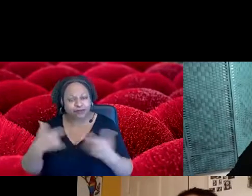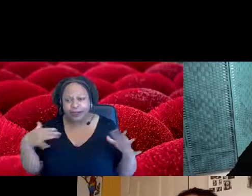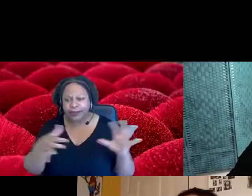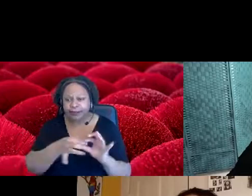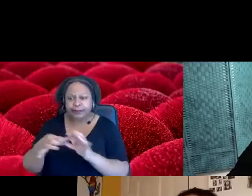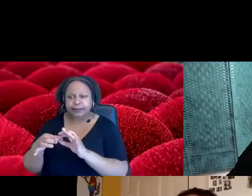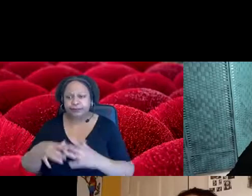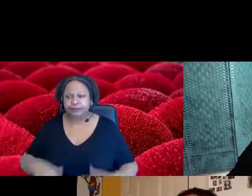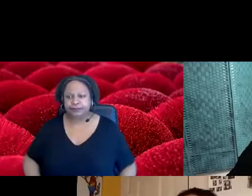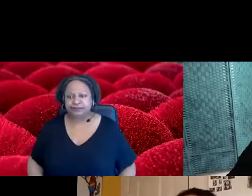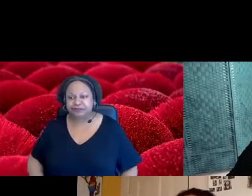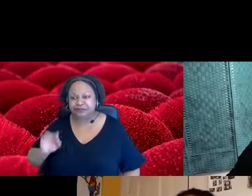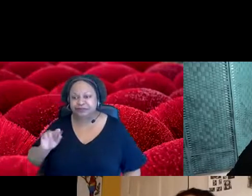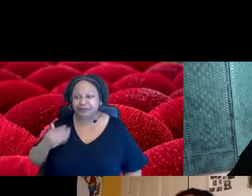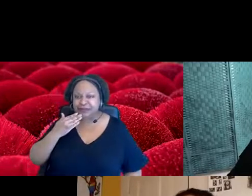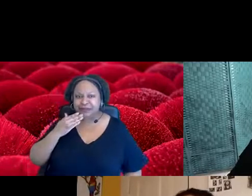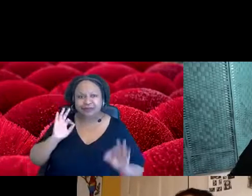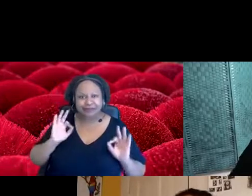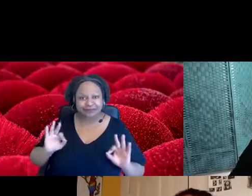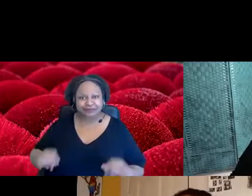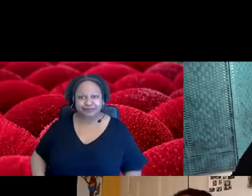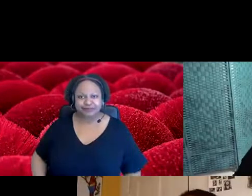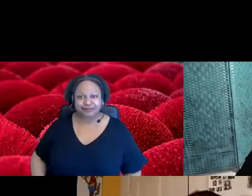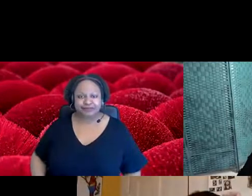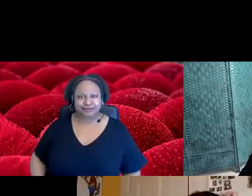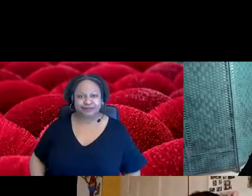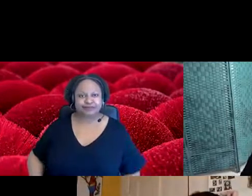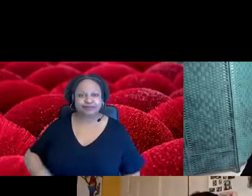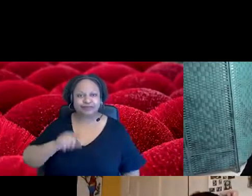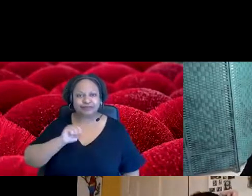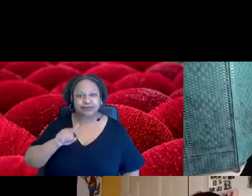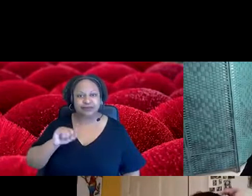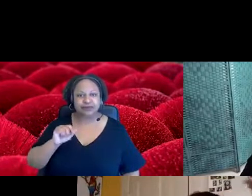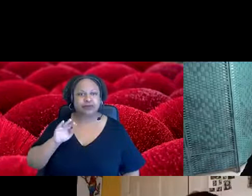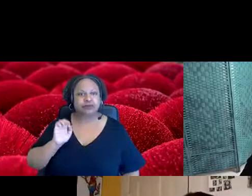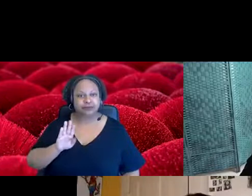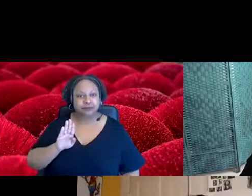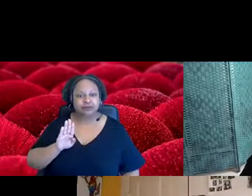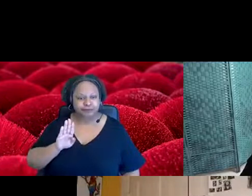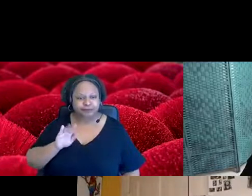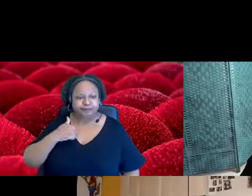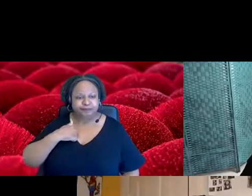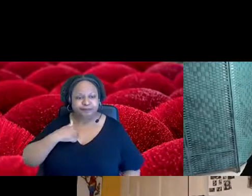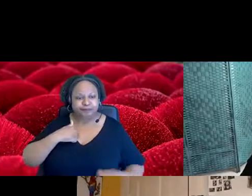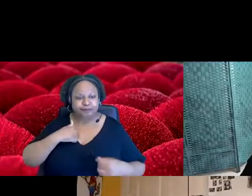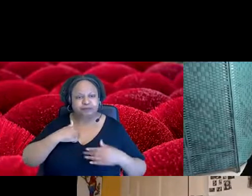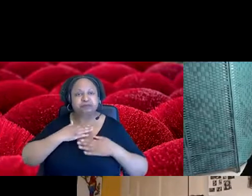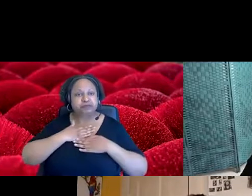Okay, thanks. Yeah, I'm appreciating this idea of bringing in other folks as